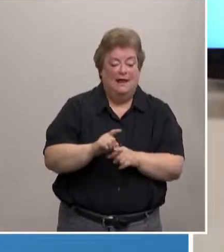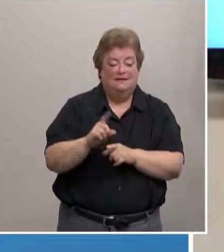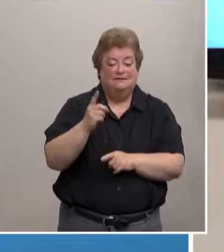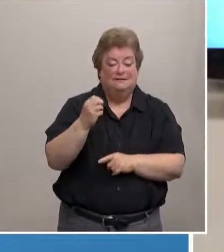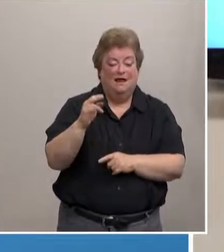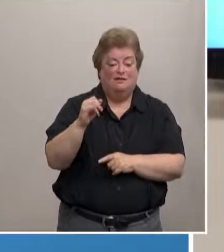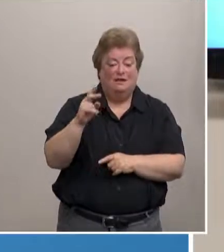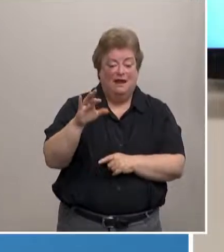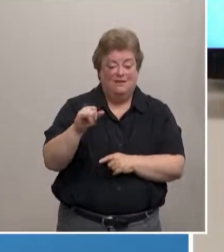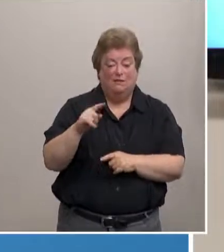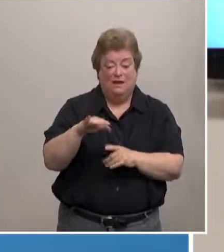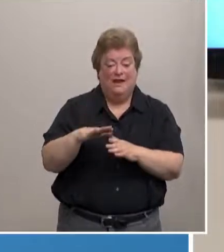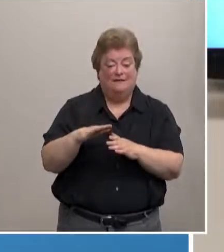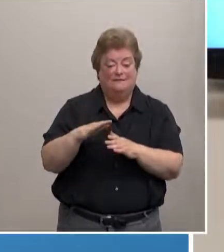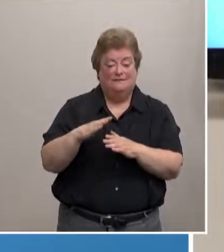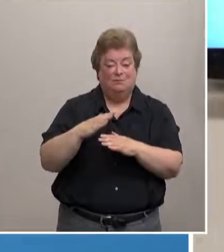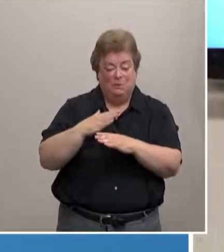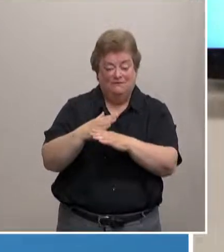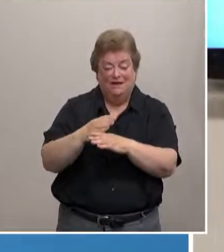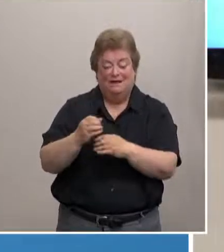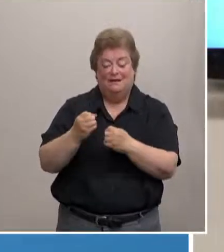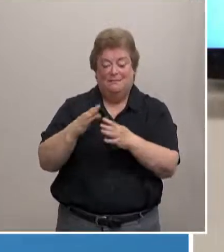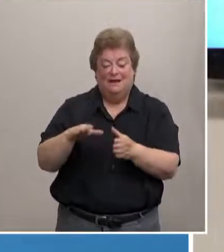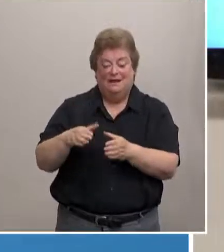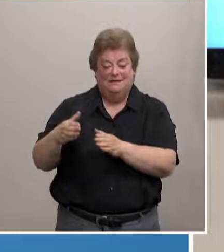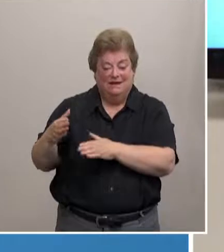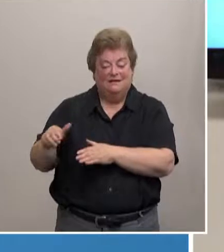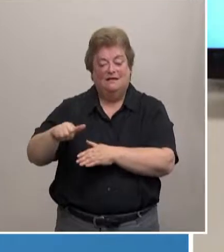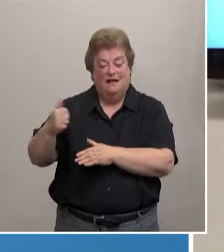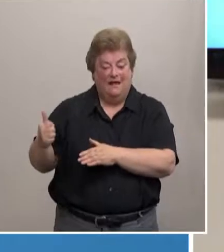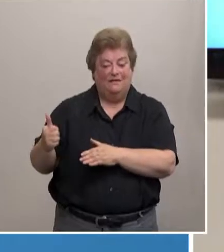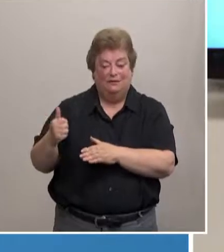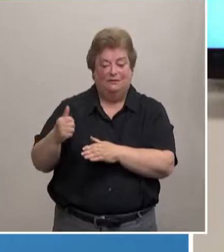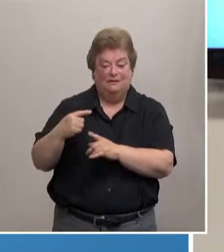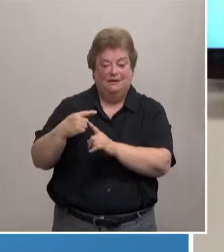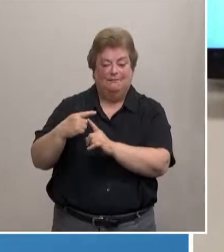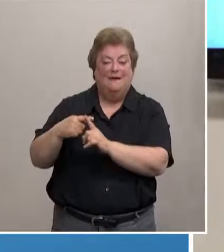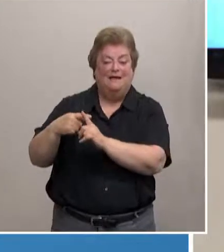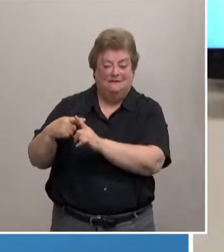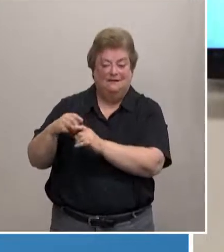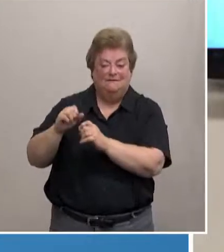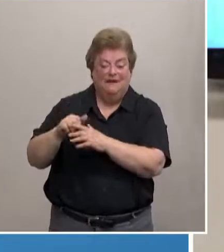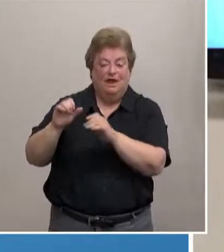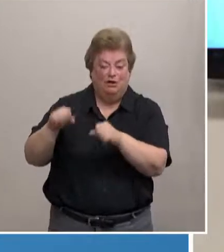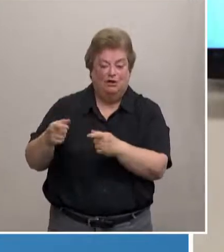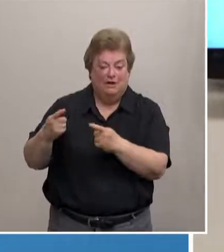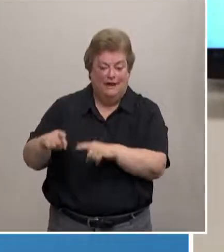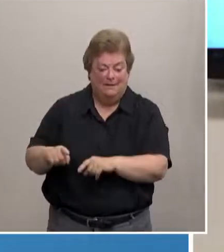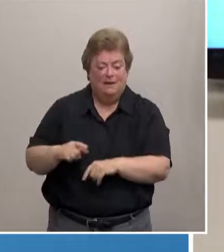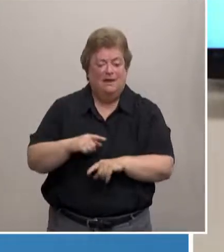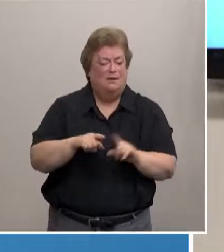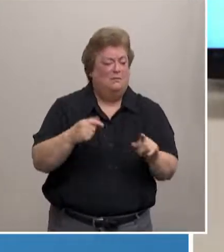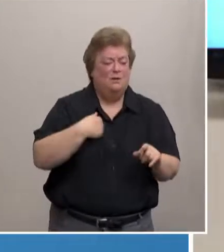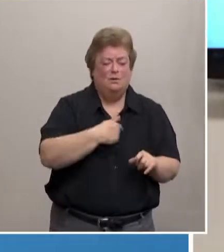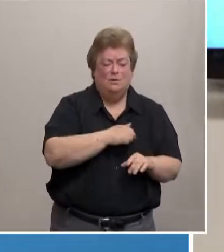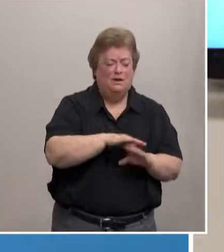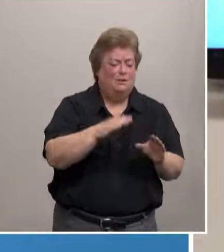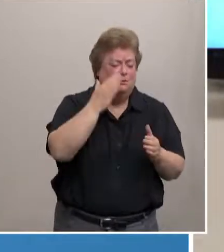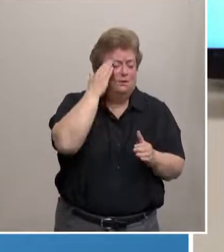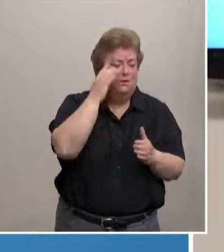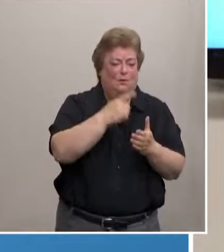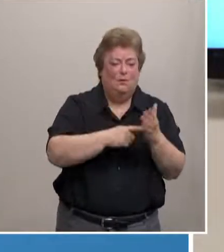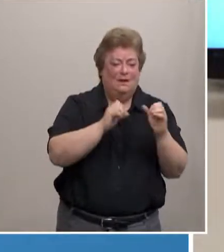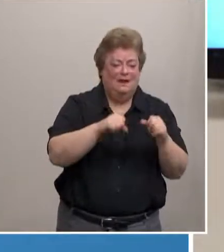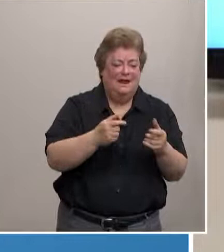said, prevented many deaths and other cases that we could have had. But we don't know what's going to happen for sure